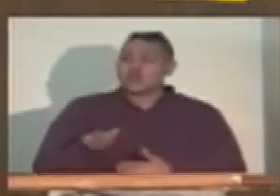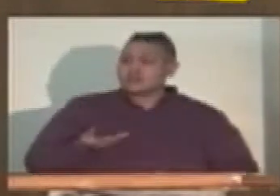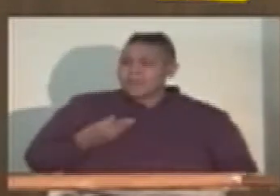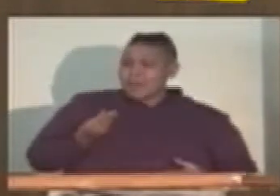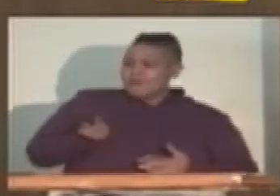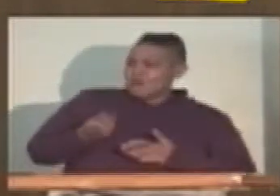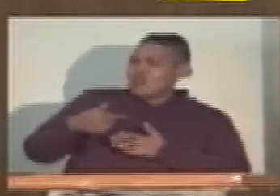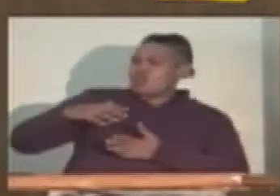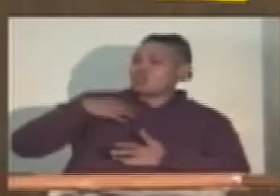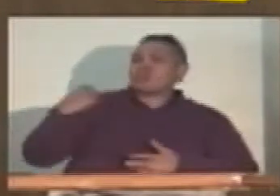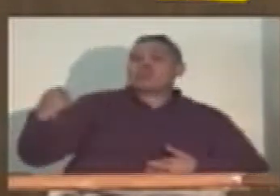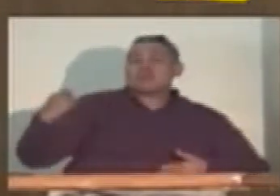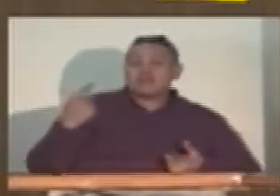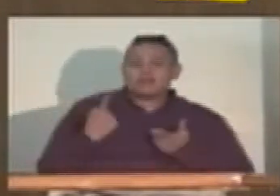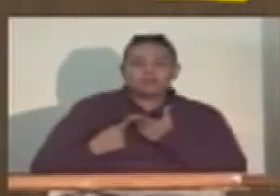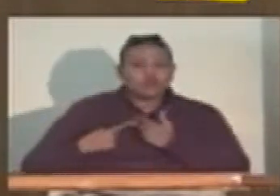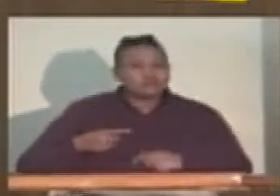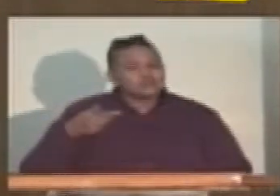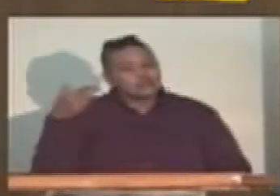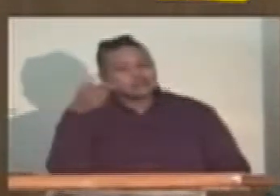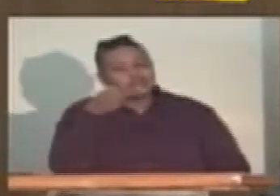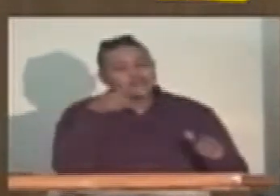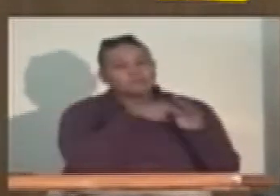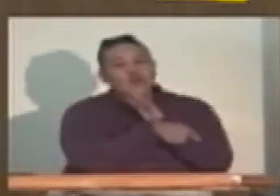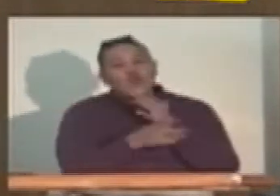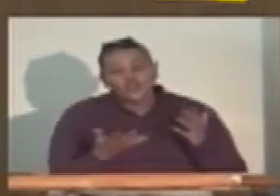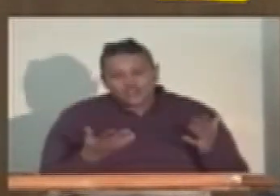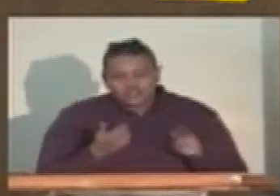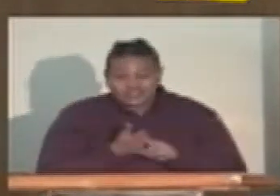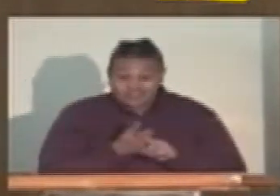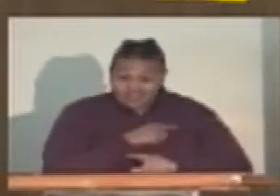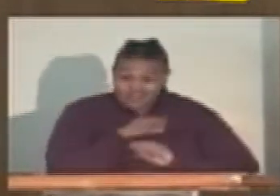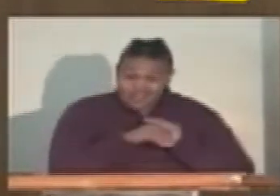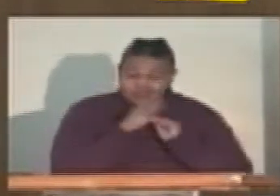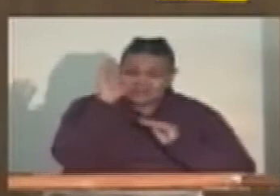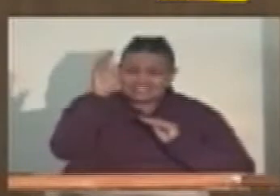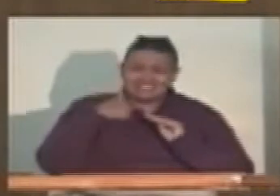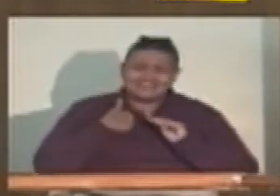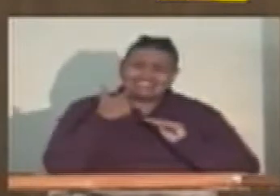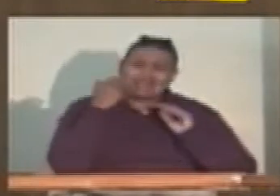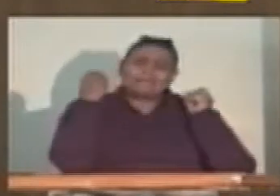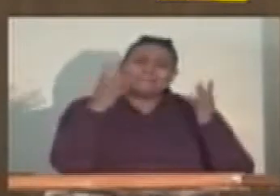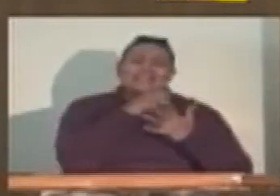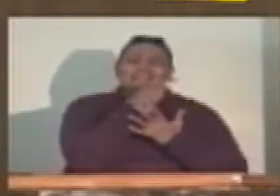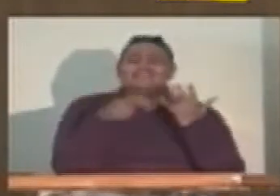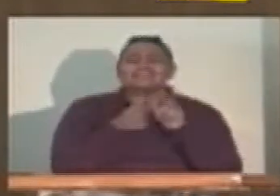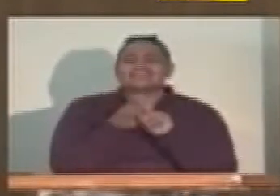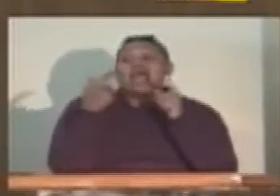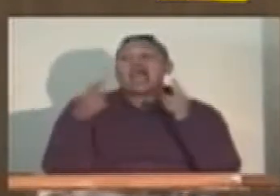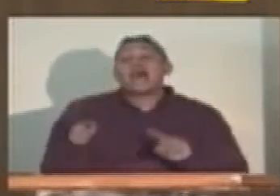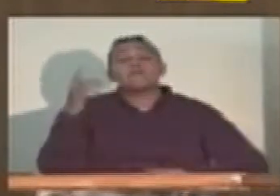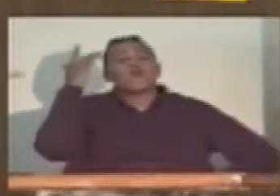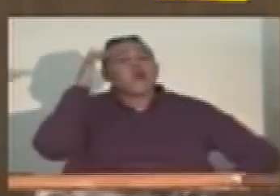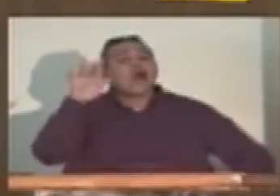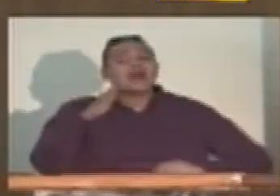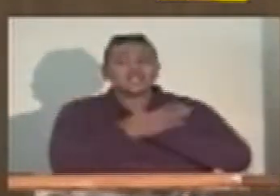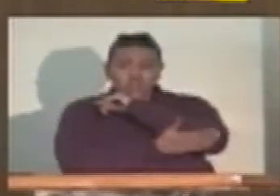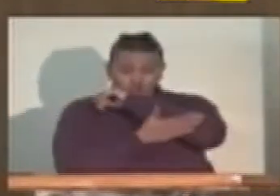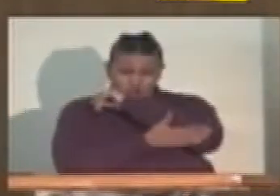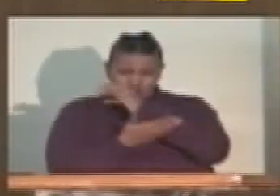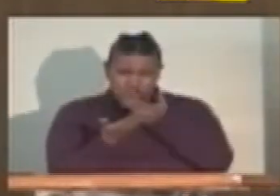even committing murder. Mr. Speaker, I dare say that many of these things are happening because, as a